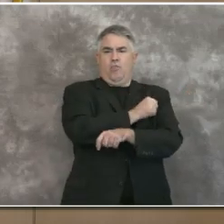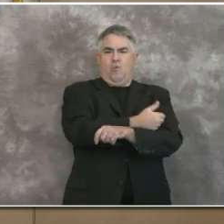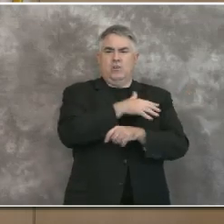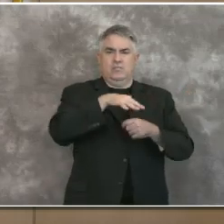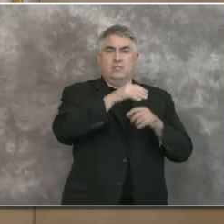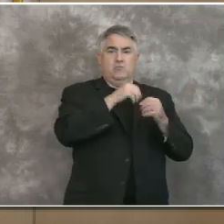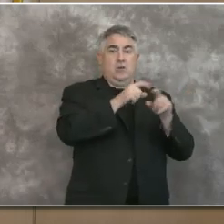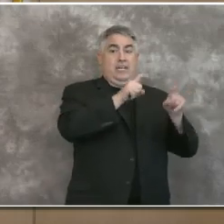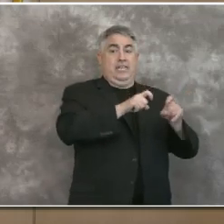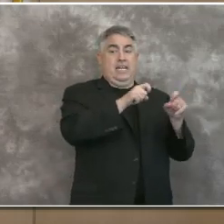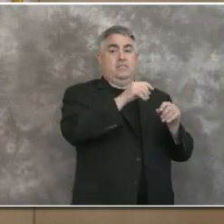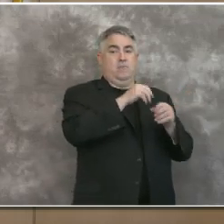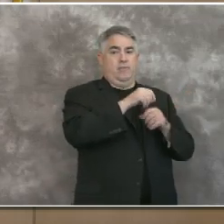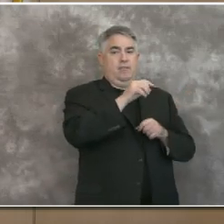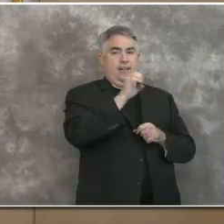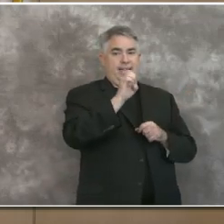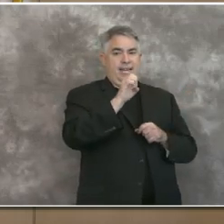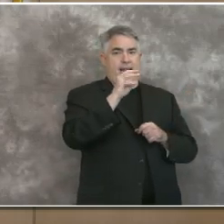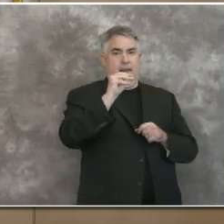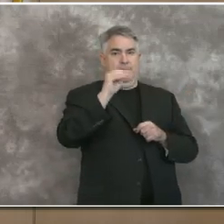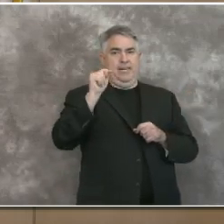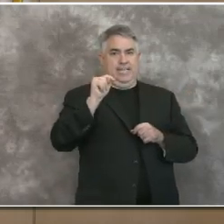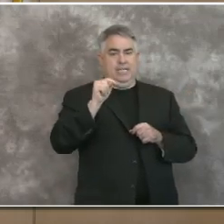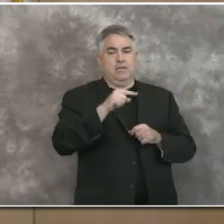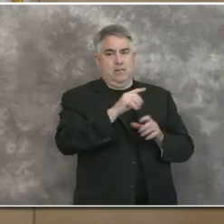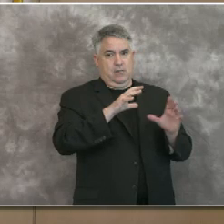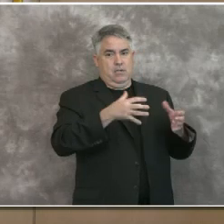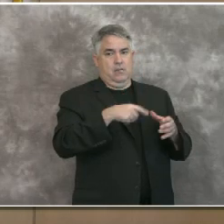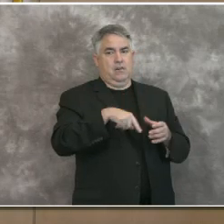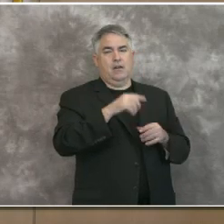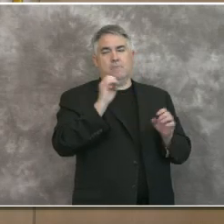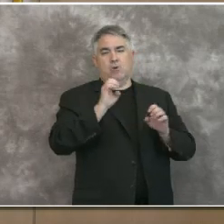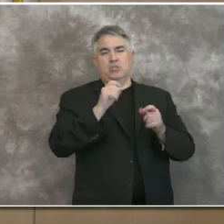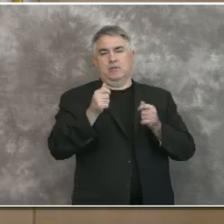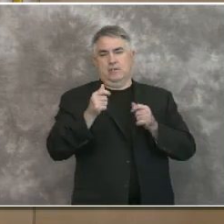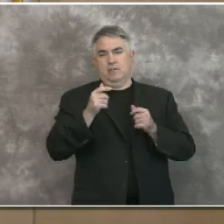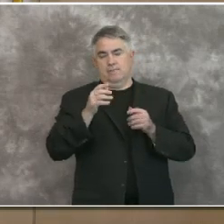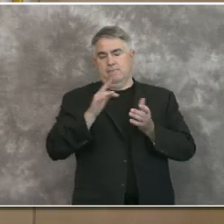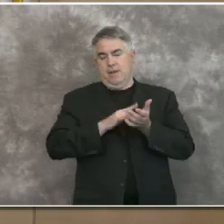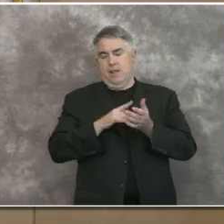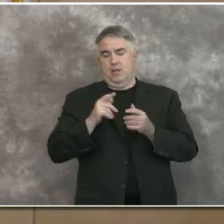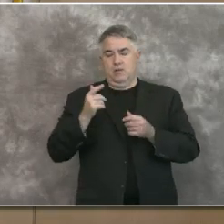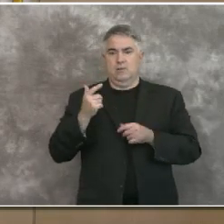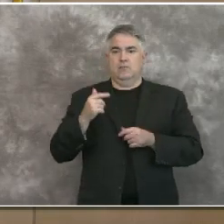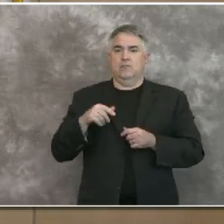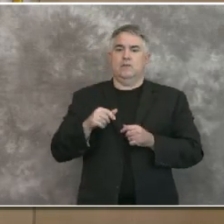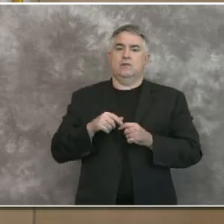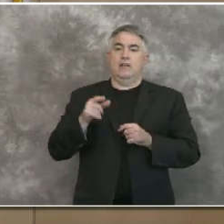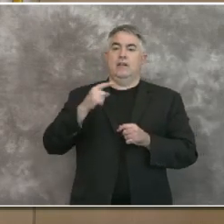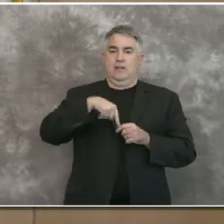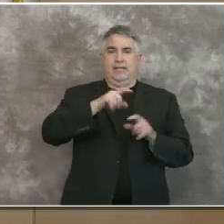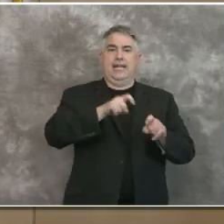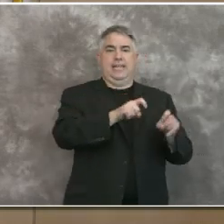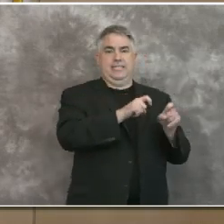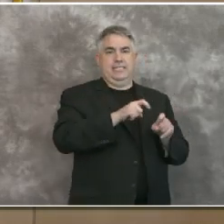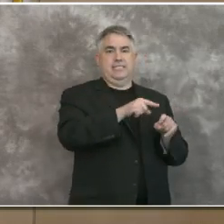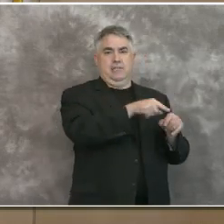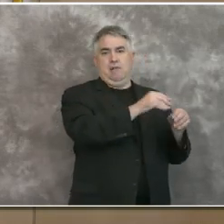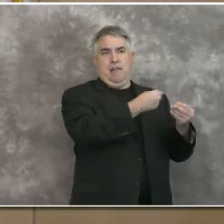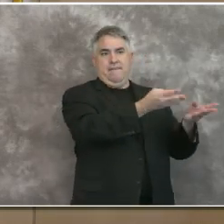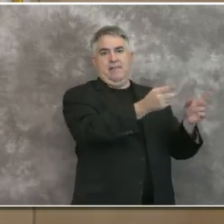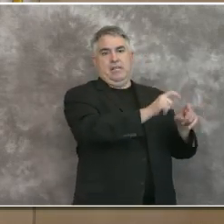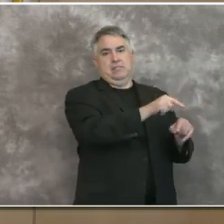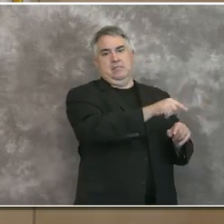working with our EMTs, our emergency medical technicians, who are able to do tests. And we're looking at 5 locations